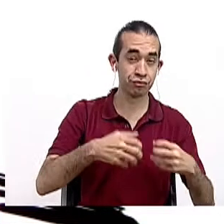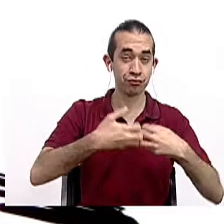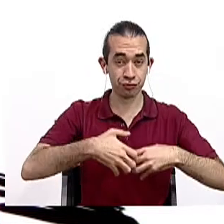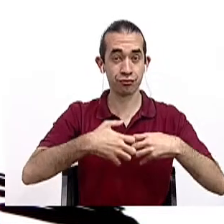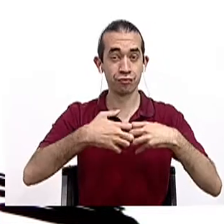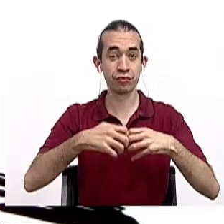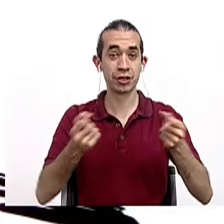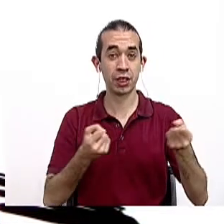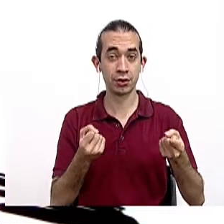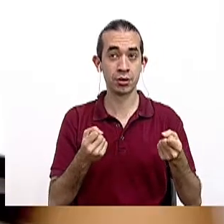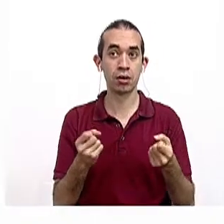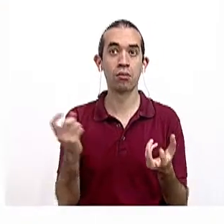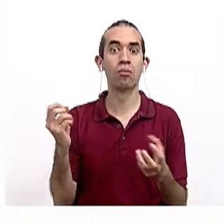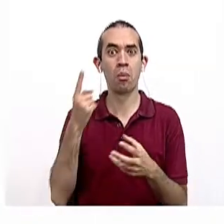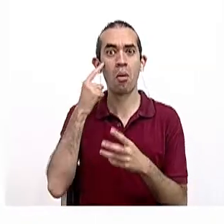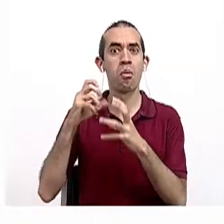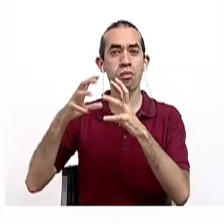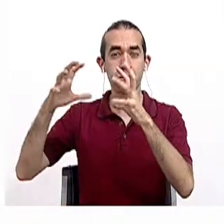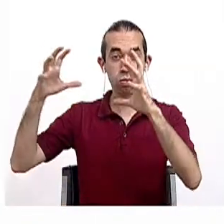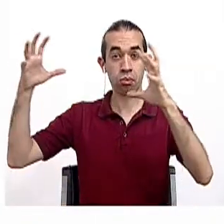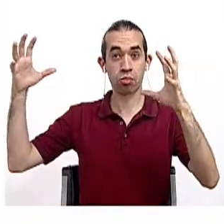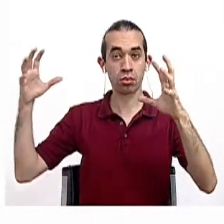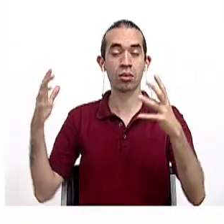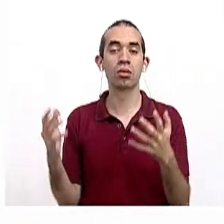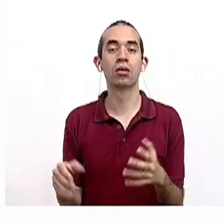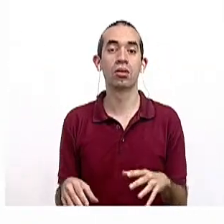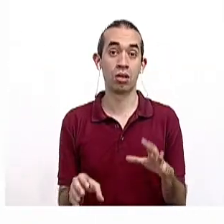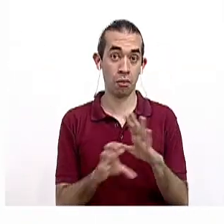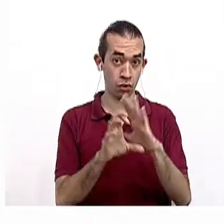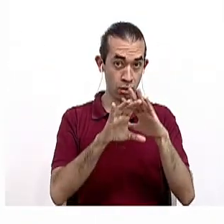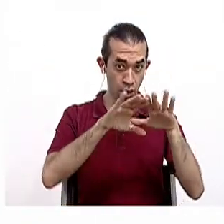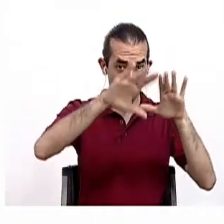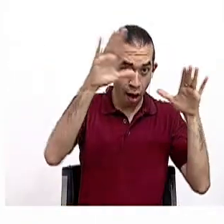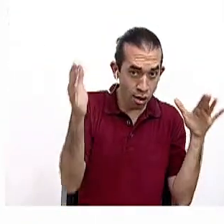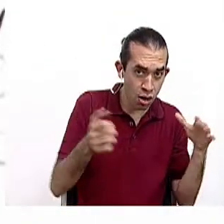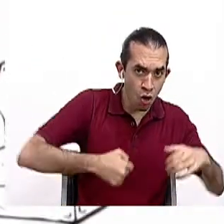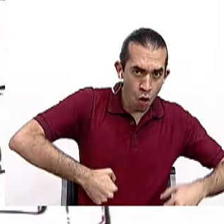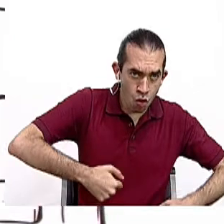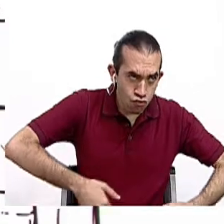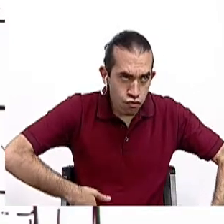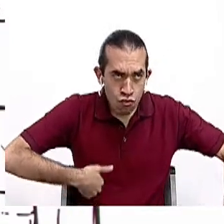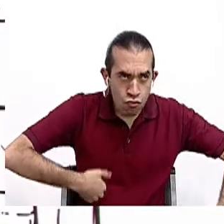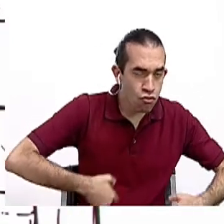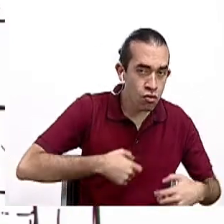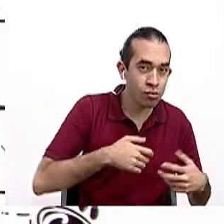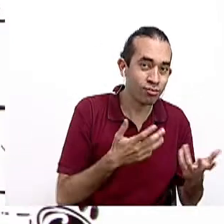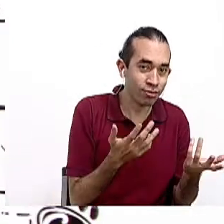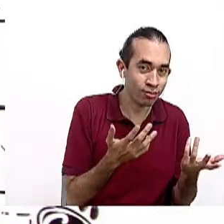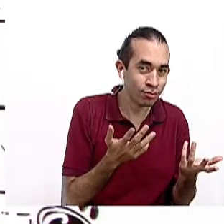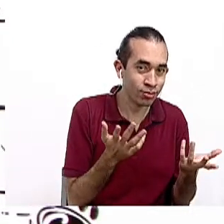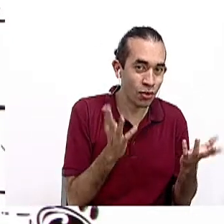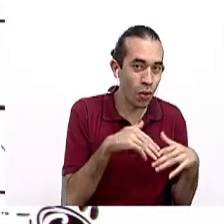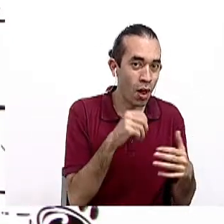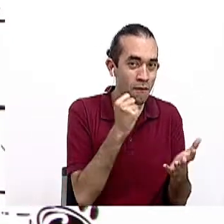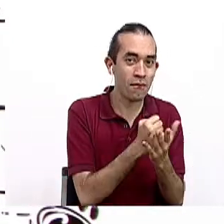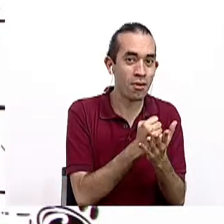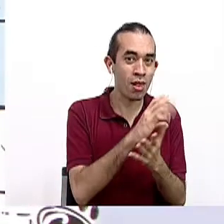huh? So unless you live in a cave, you and everything you own has its own carbon